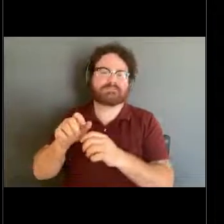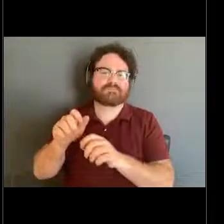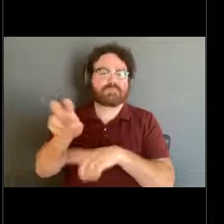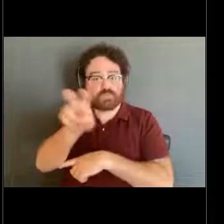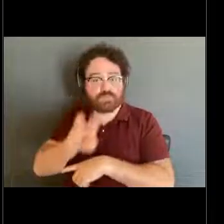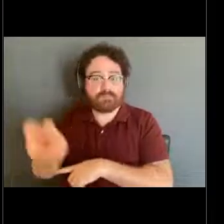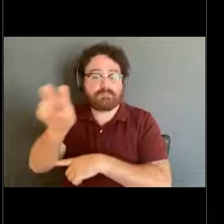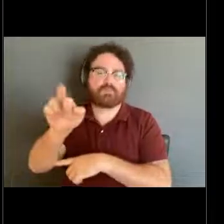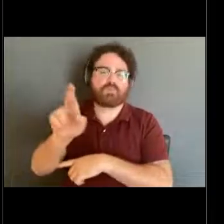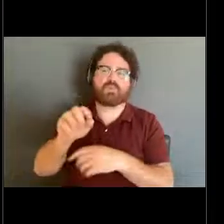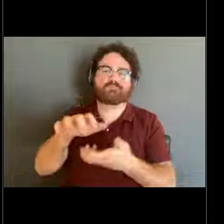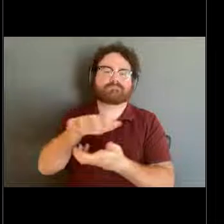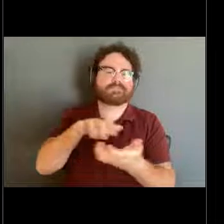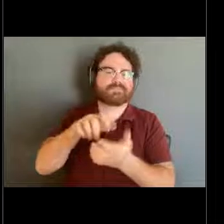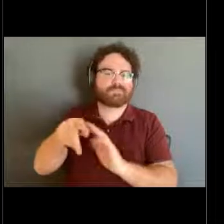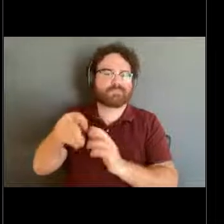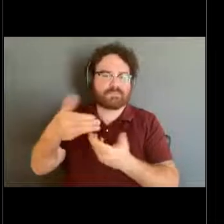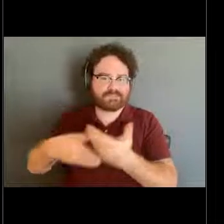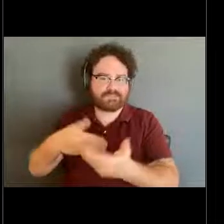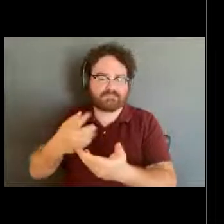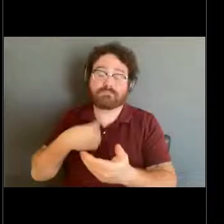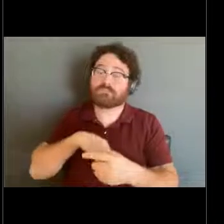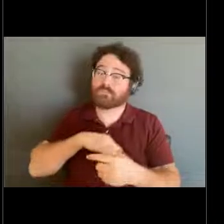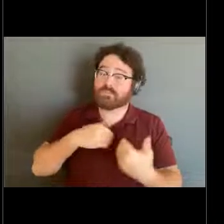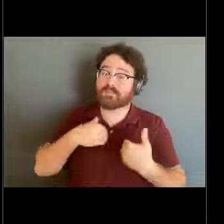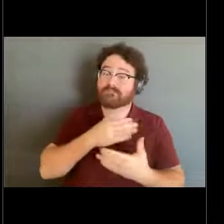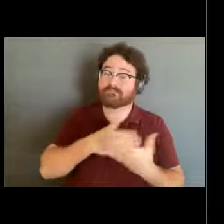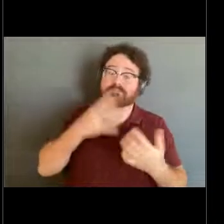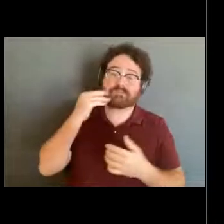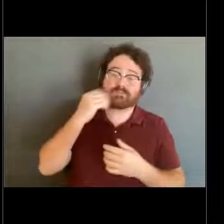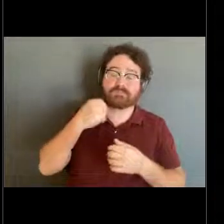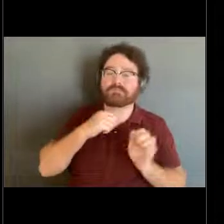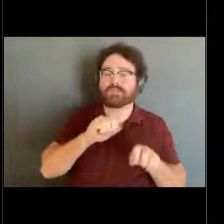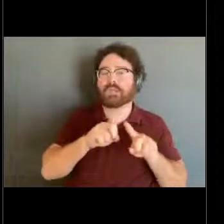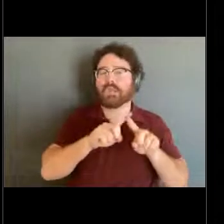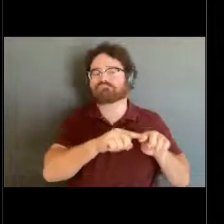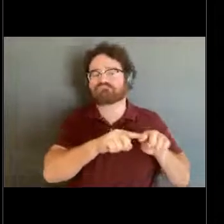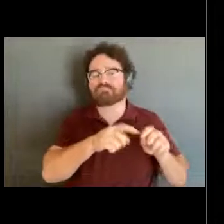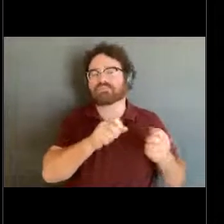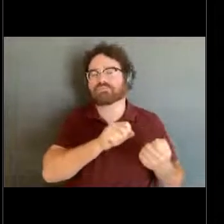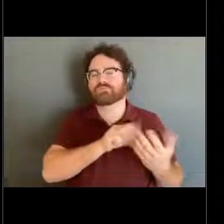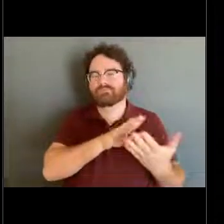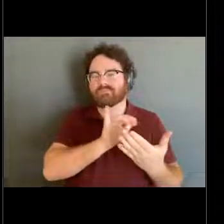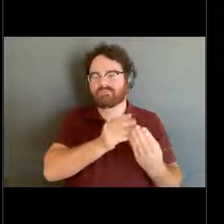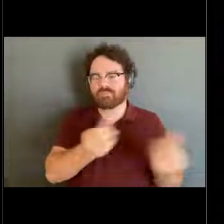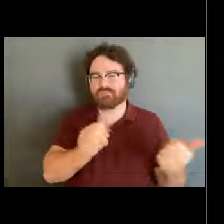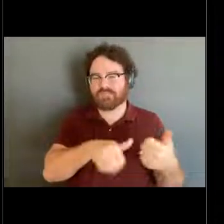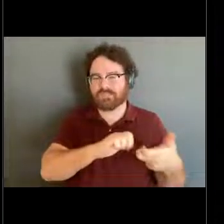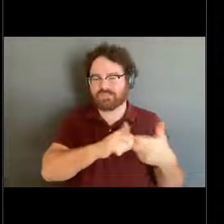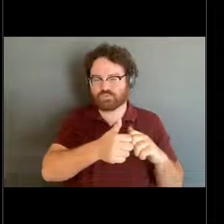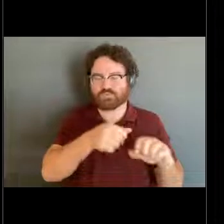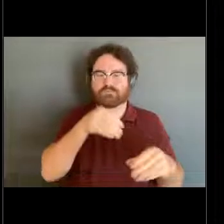had expertise that we could draw on there to address that issue within GML and